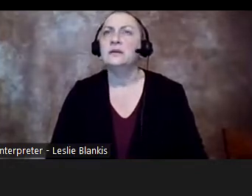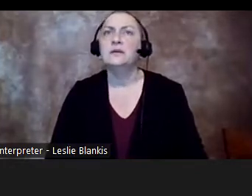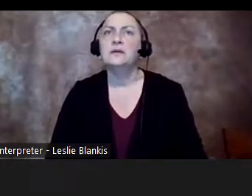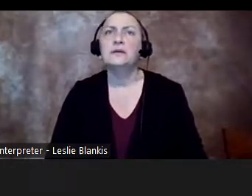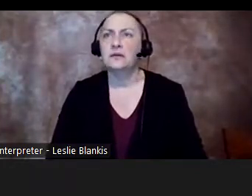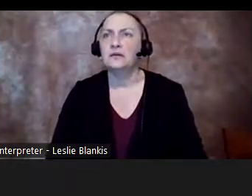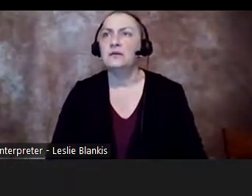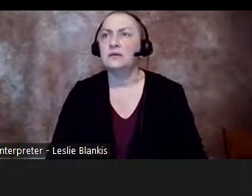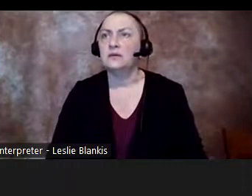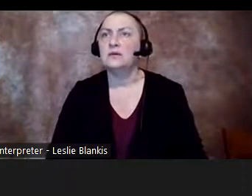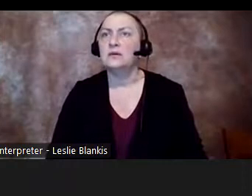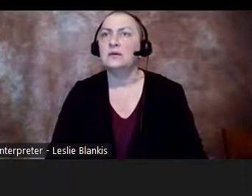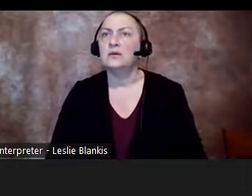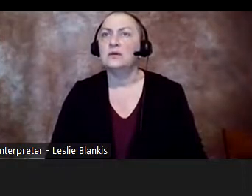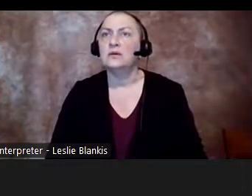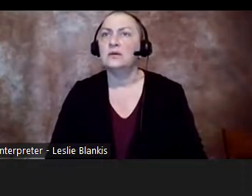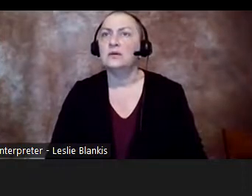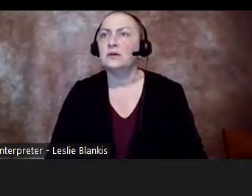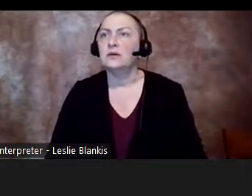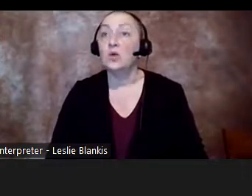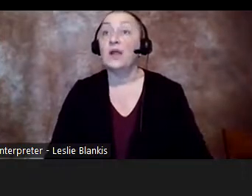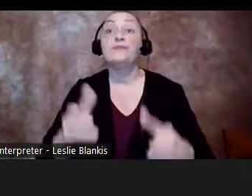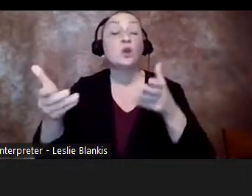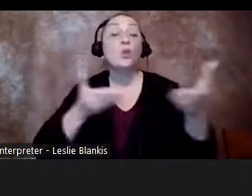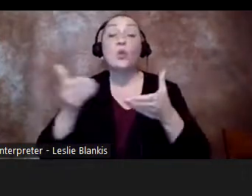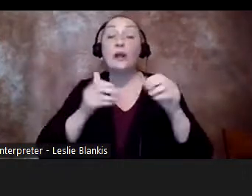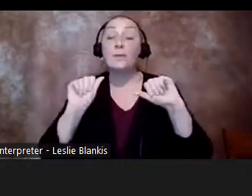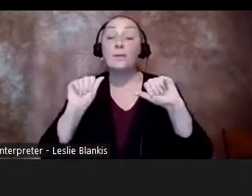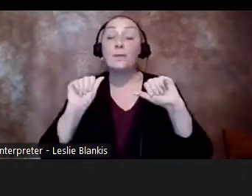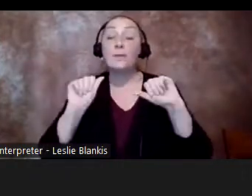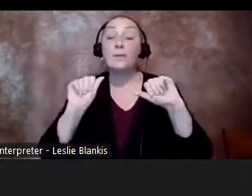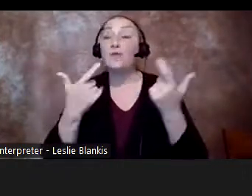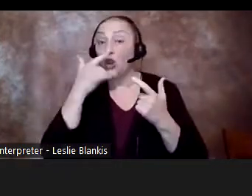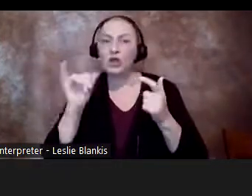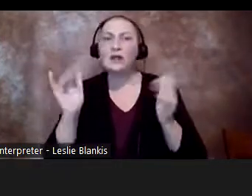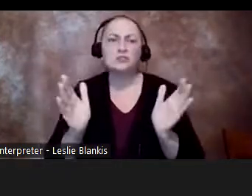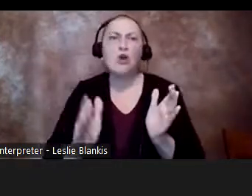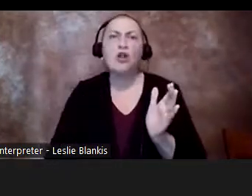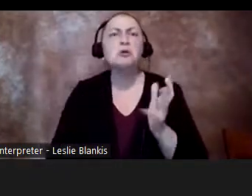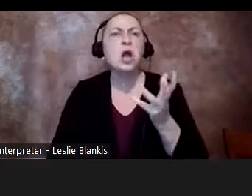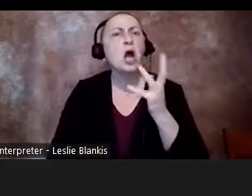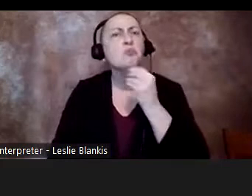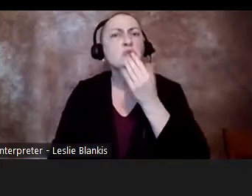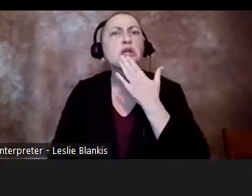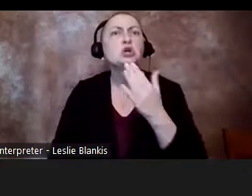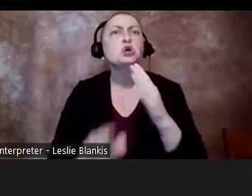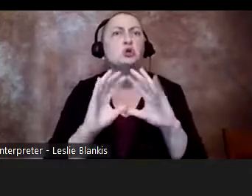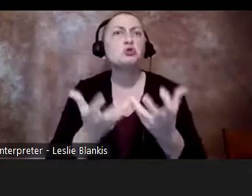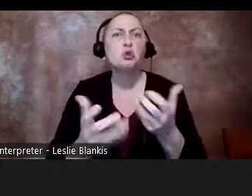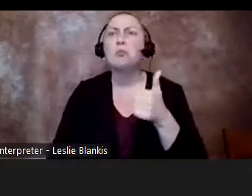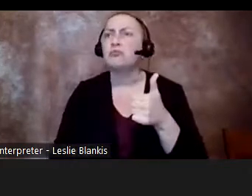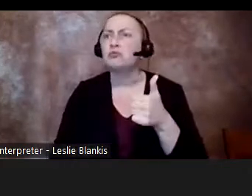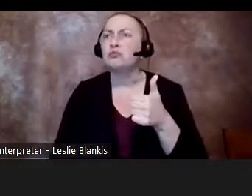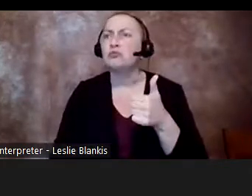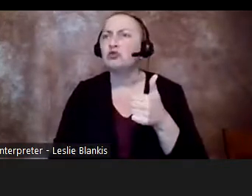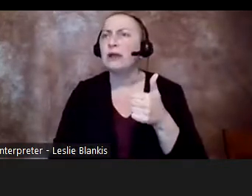All right. Okay. Well, welcome everyone. It looks like we have a little bit smaller. Oh no, we have a pretty good group today.